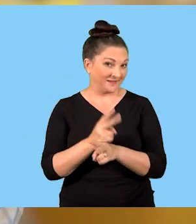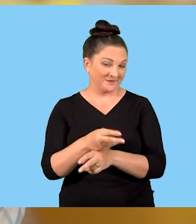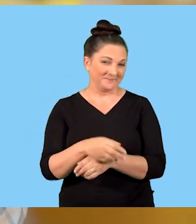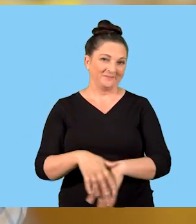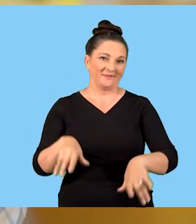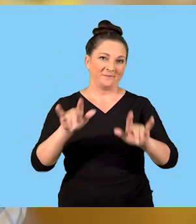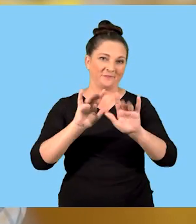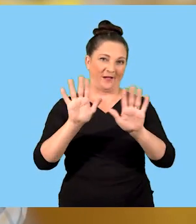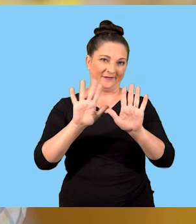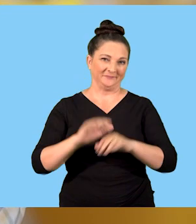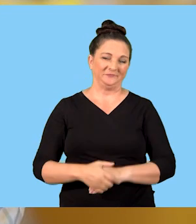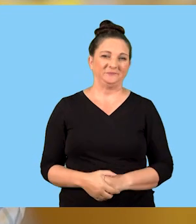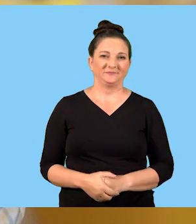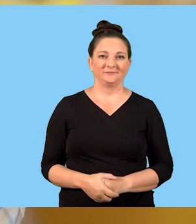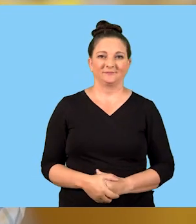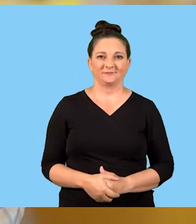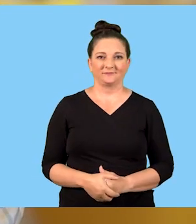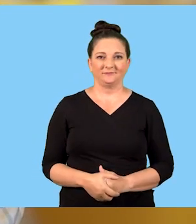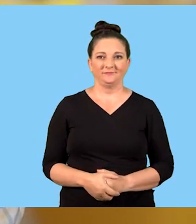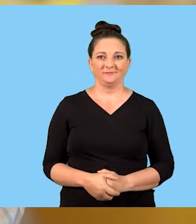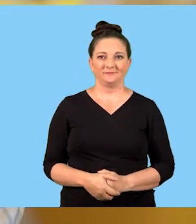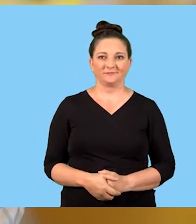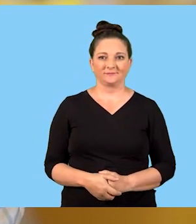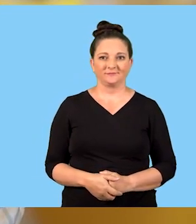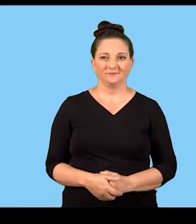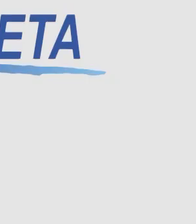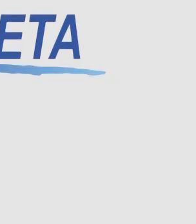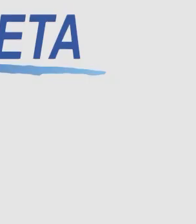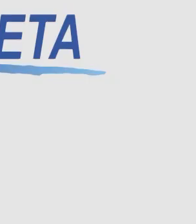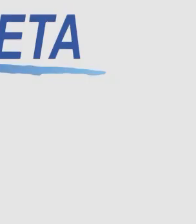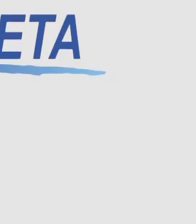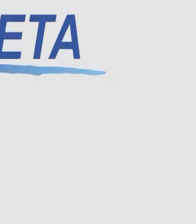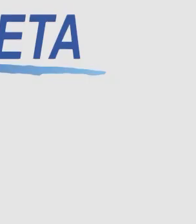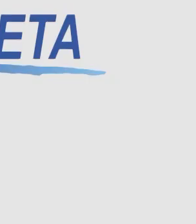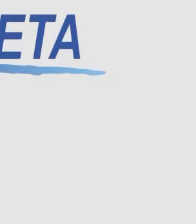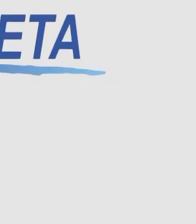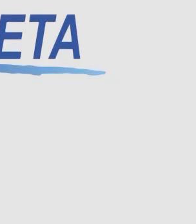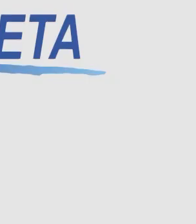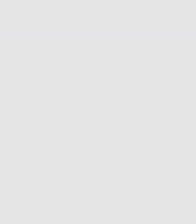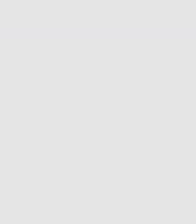Until I see you again, it is goodbye.